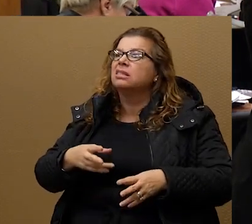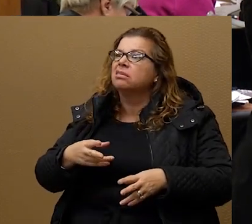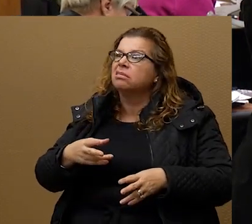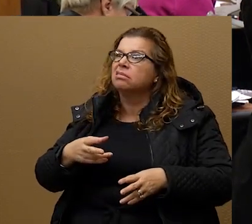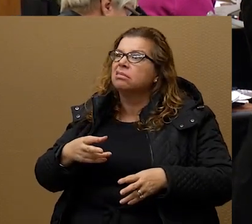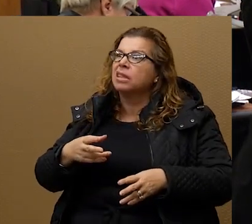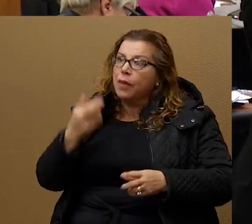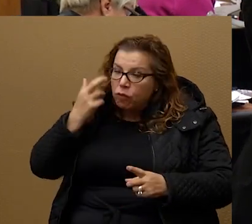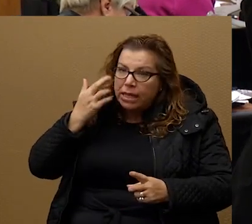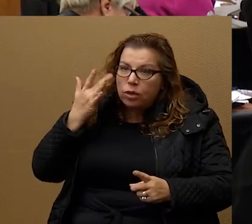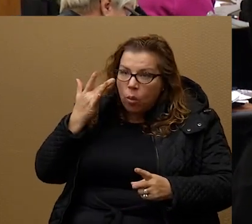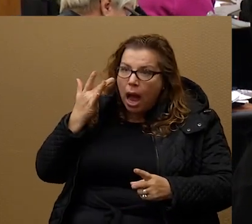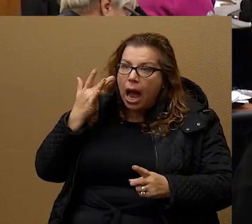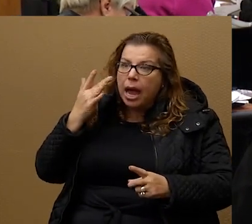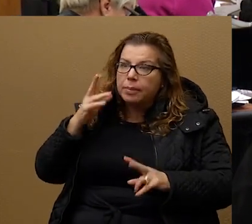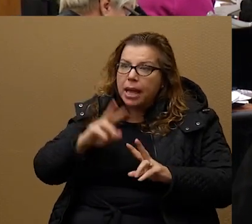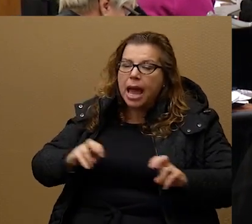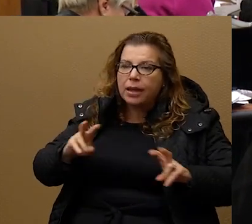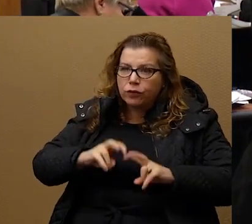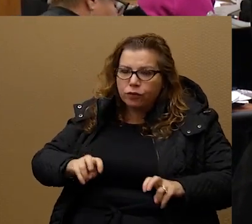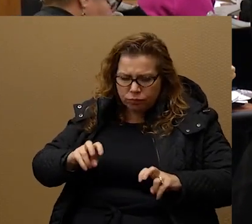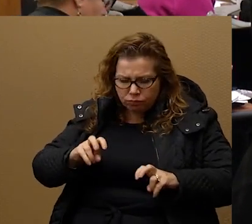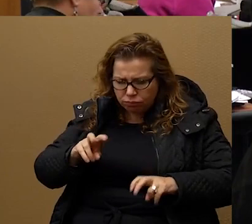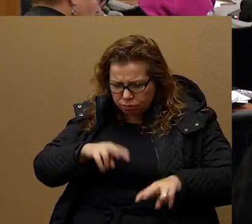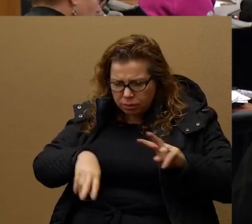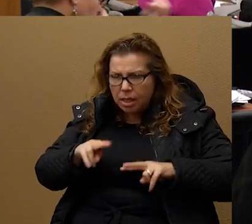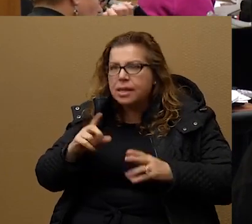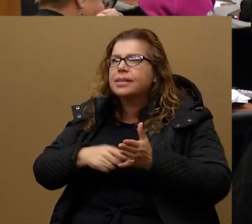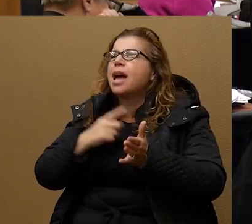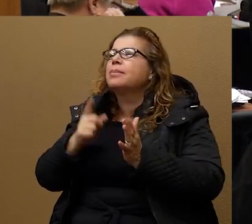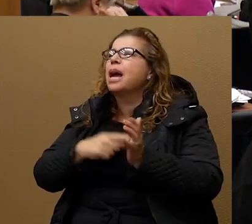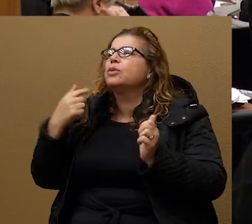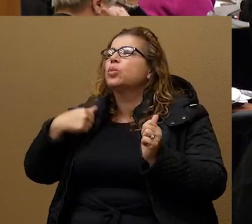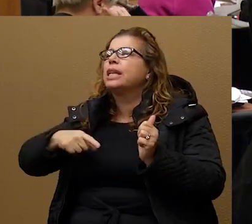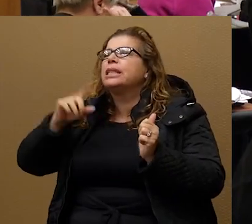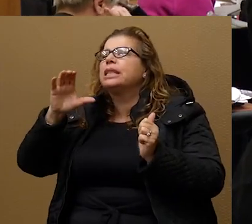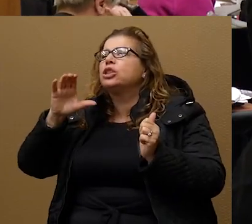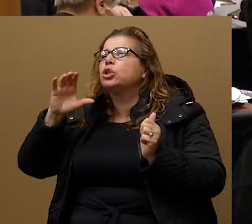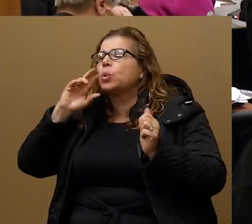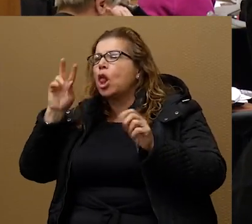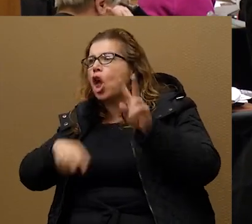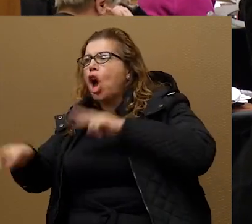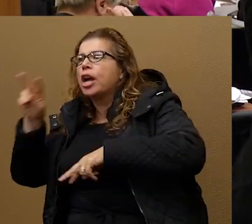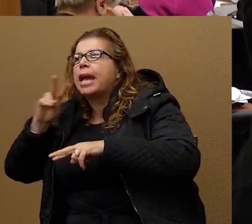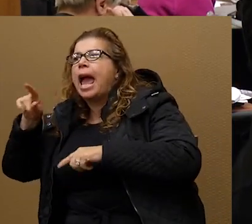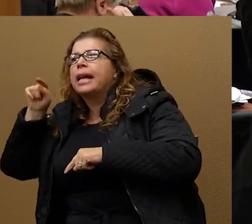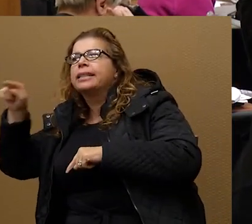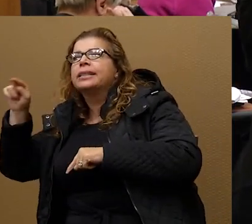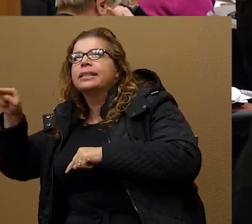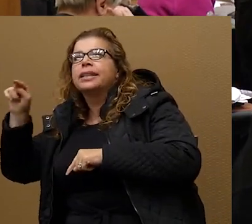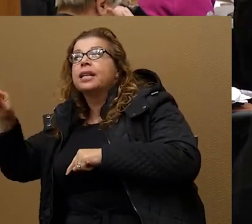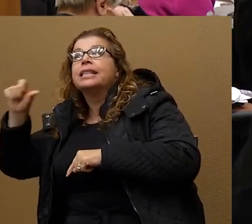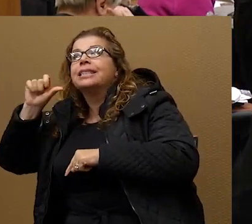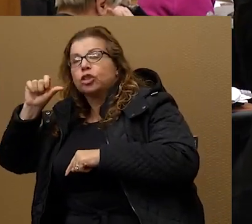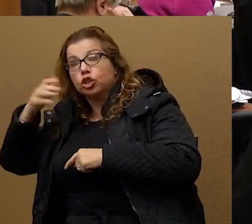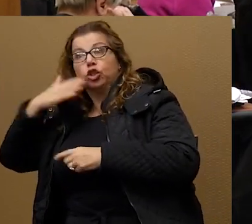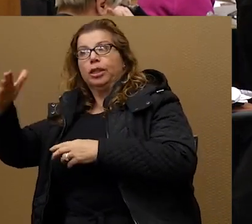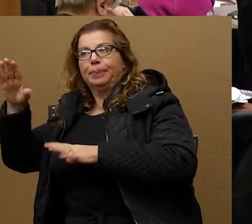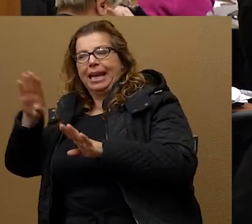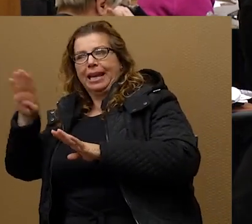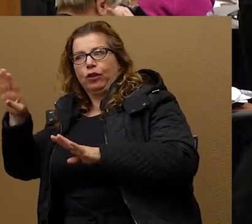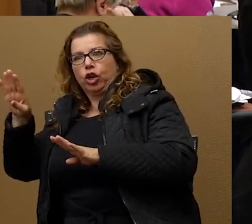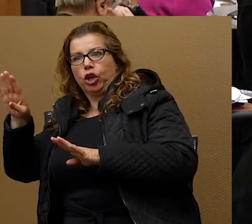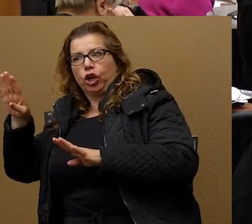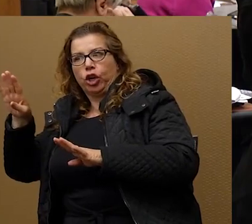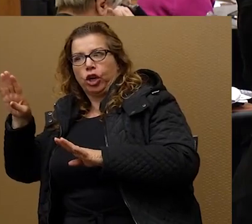looking at the times when the behavior isn't happening, and then looking at what might be similar between those scenarios, like at this certain time in the